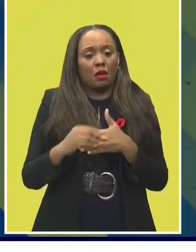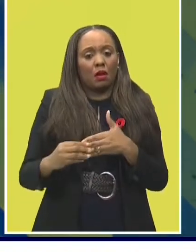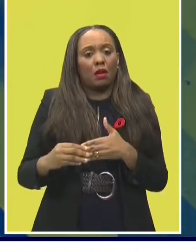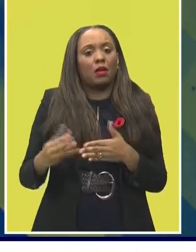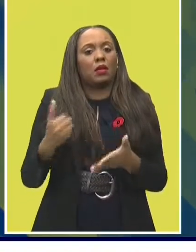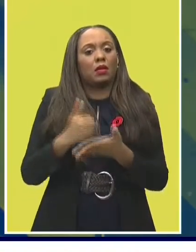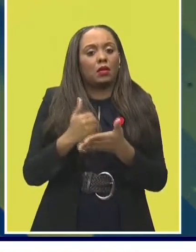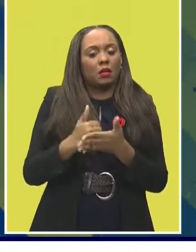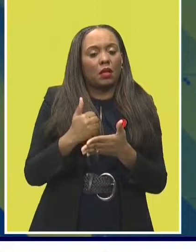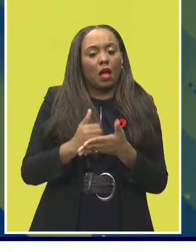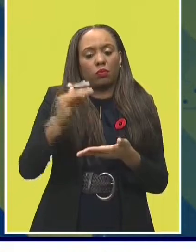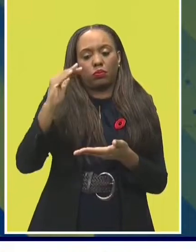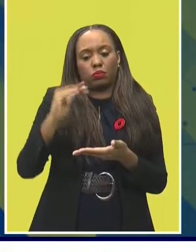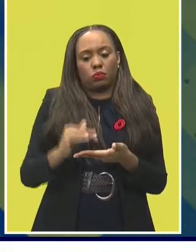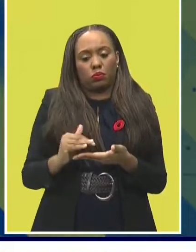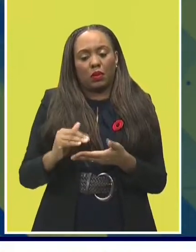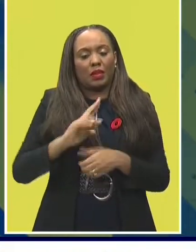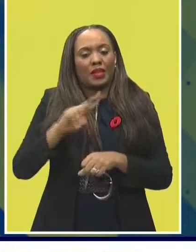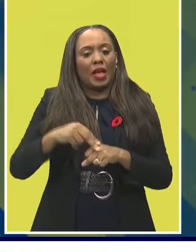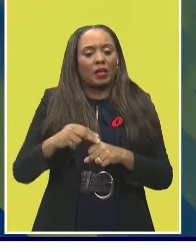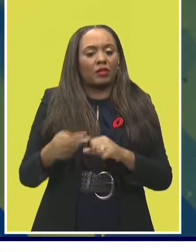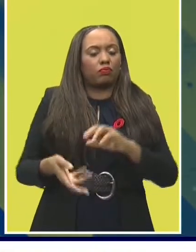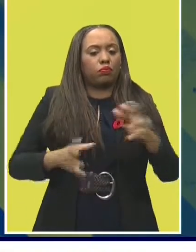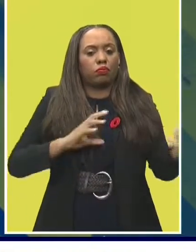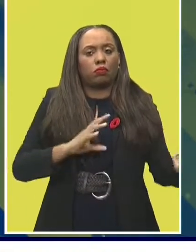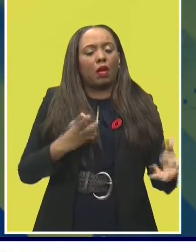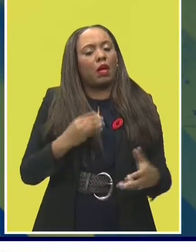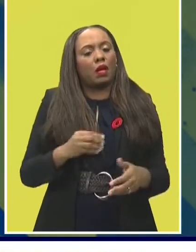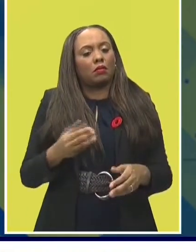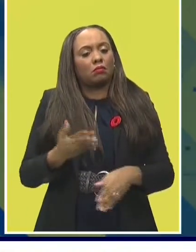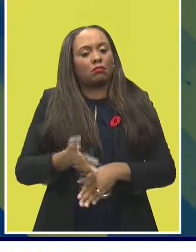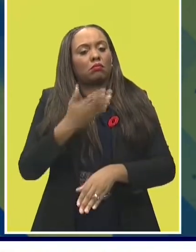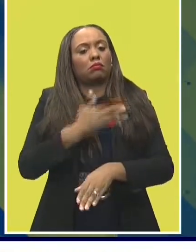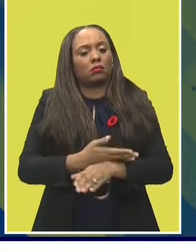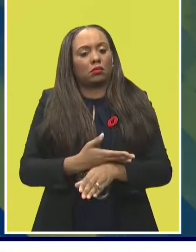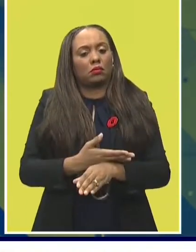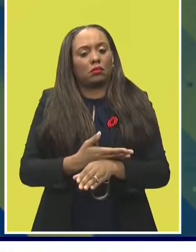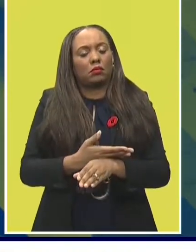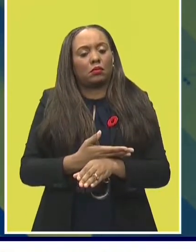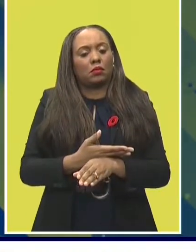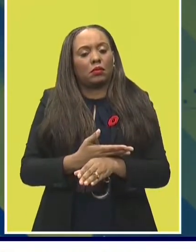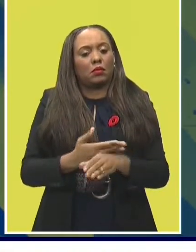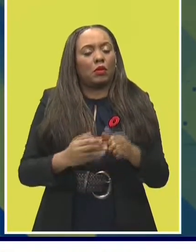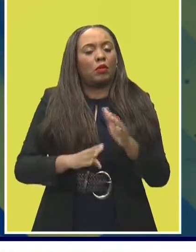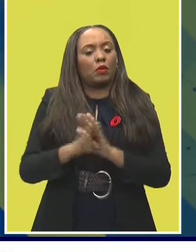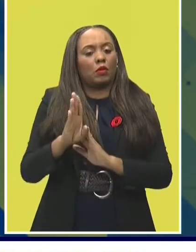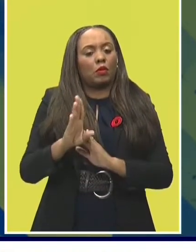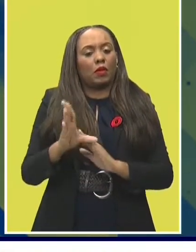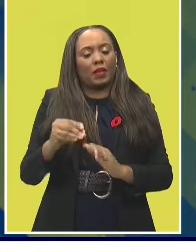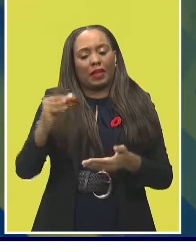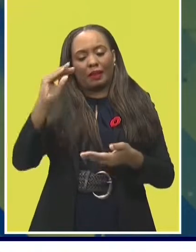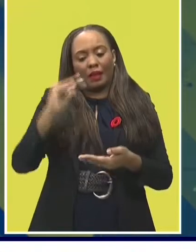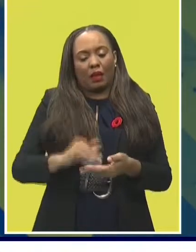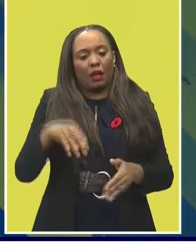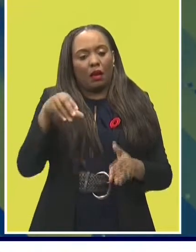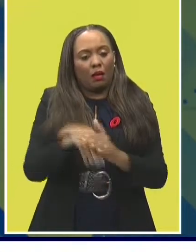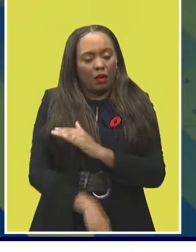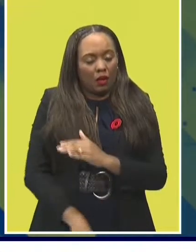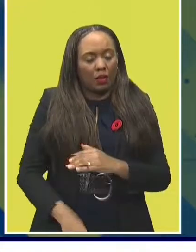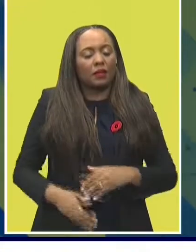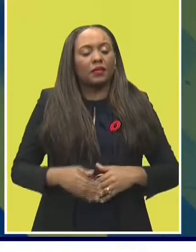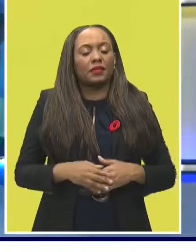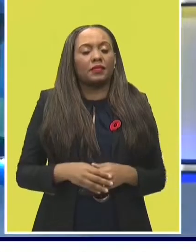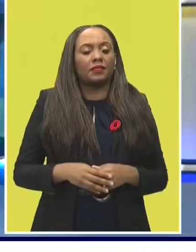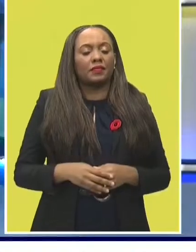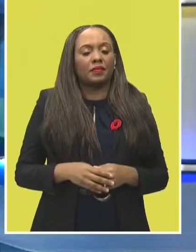change and natural disasters, as well as boost economic growth and tackle organised crime and corruption. Shane Jones,